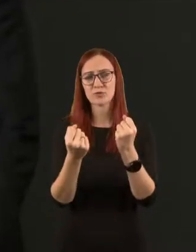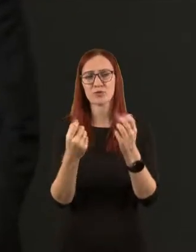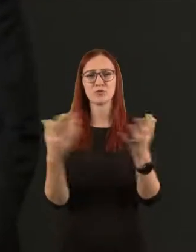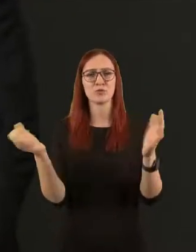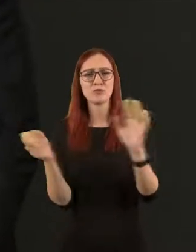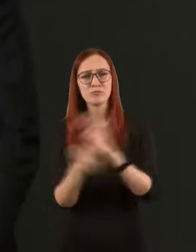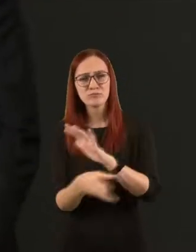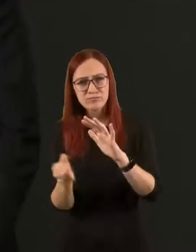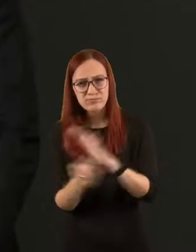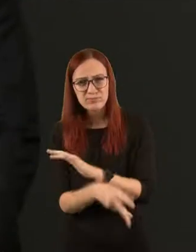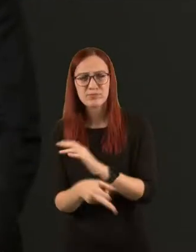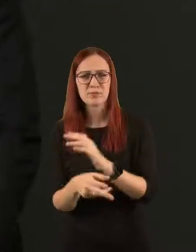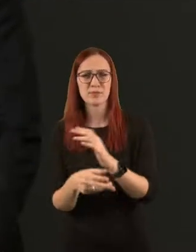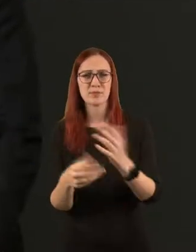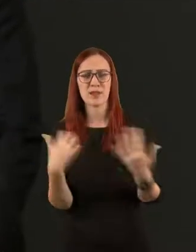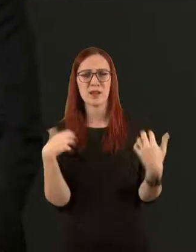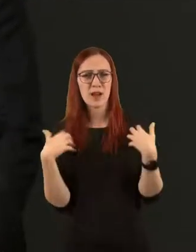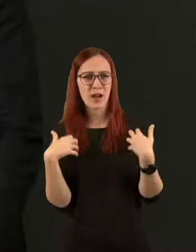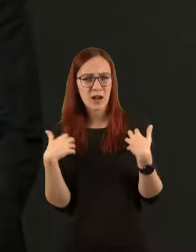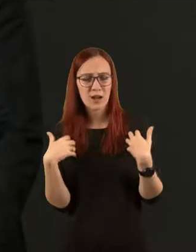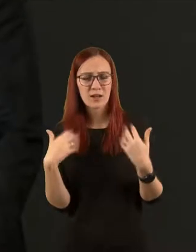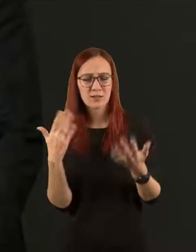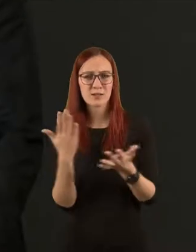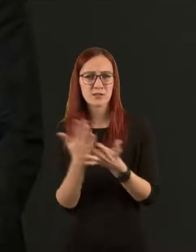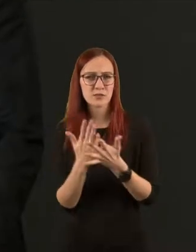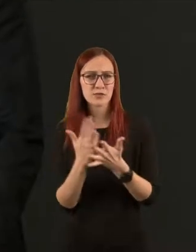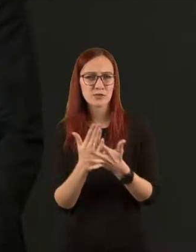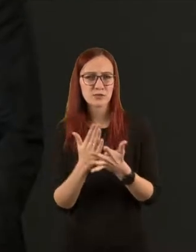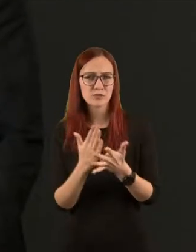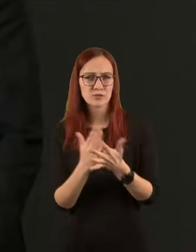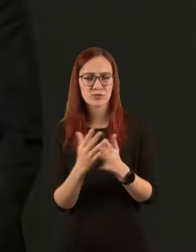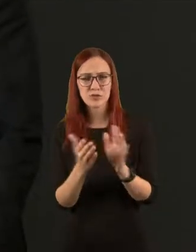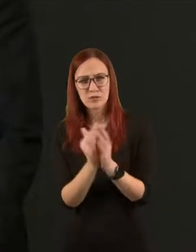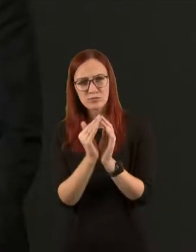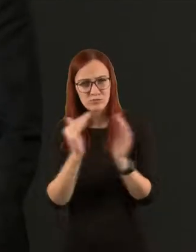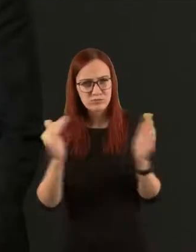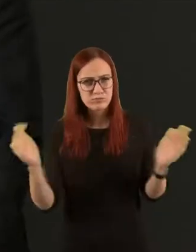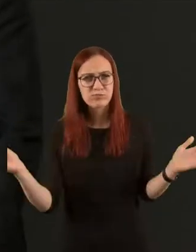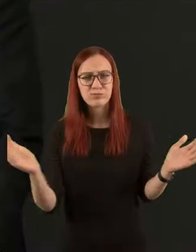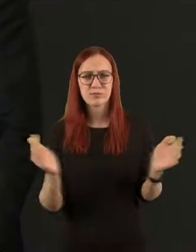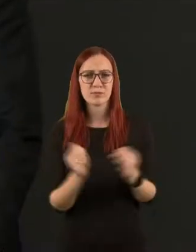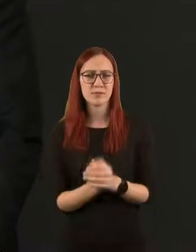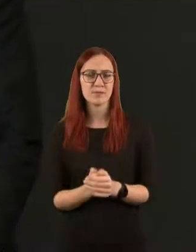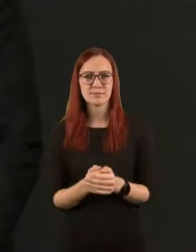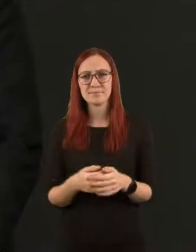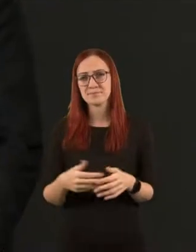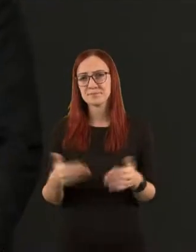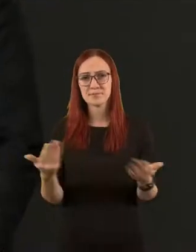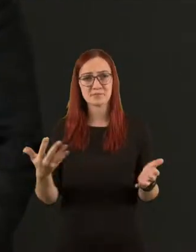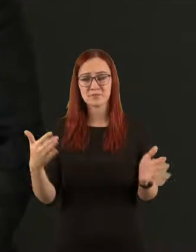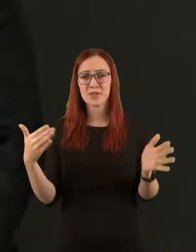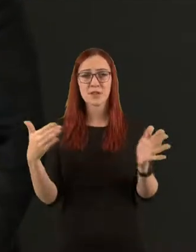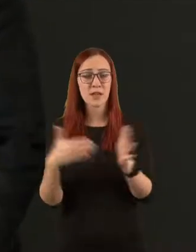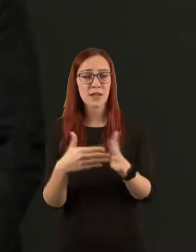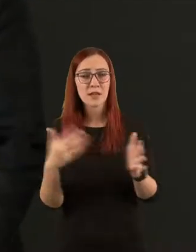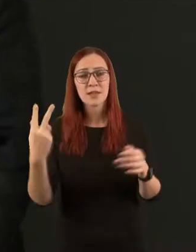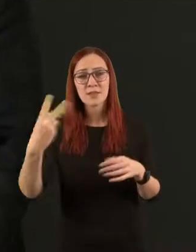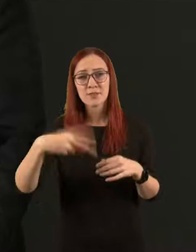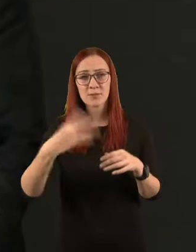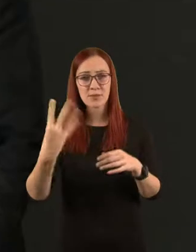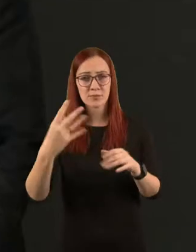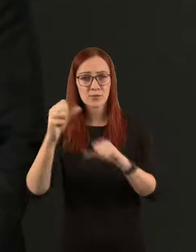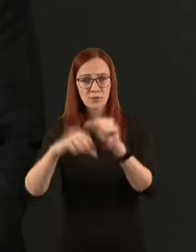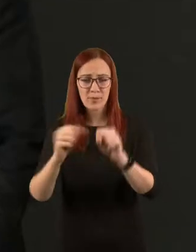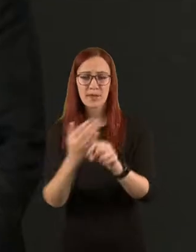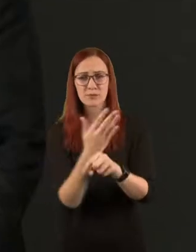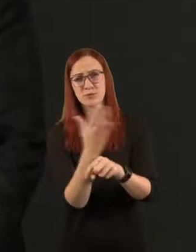all steps in the right direction. However, achieving a carbon neutral transport system by 2050 will require